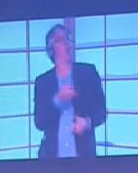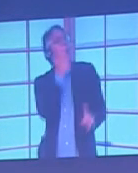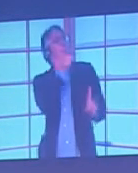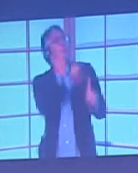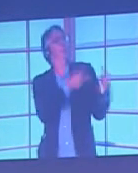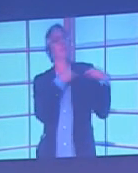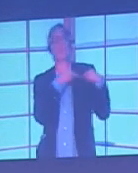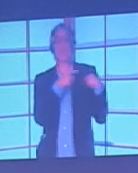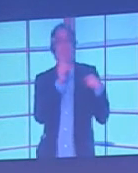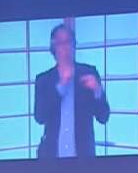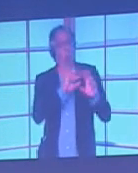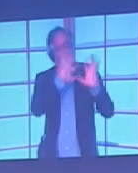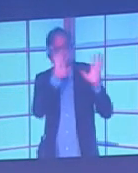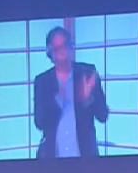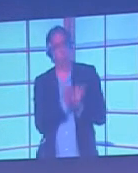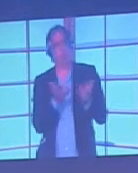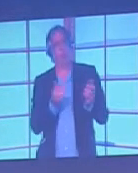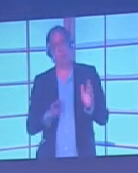everything.